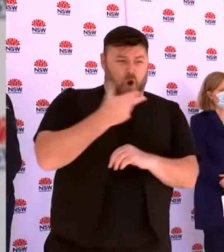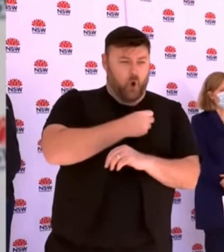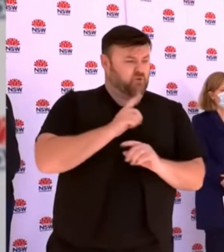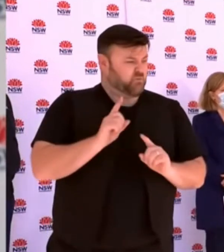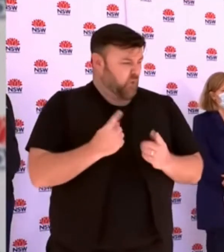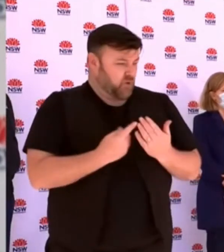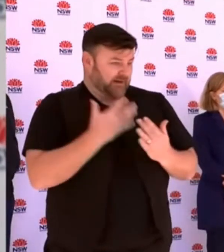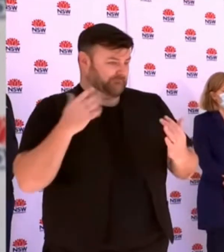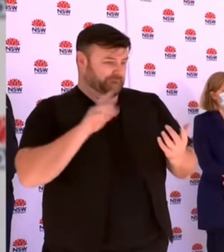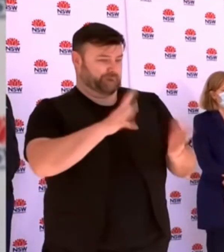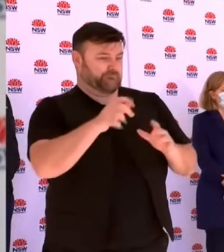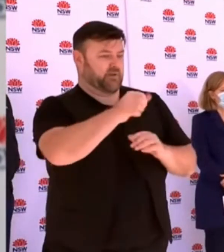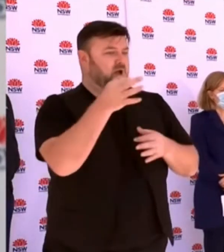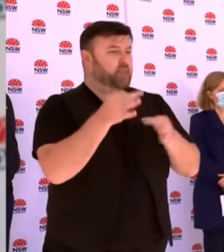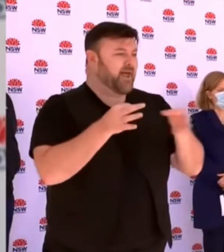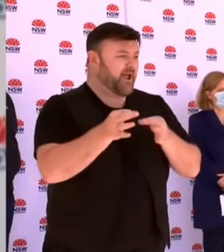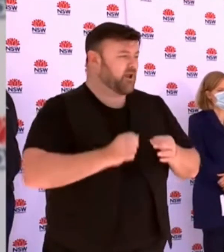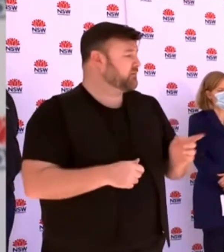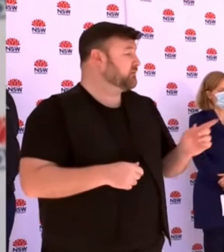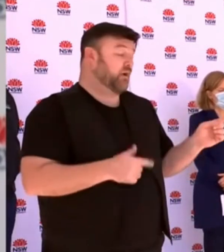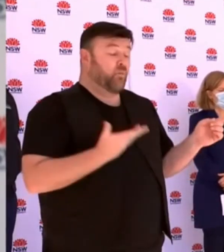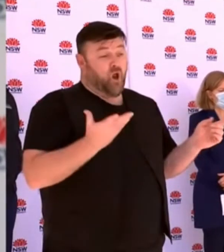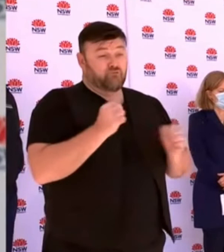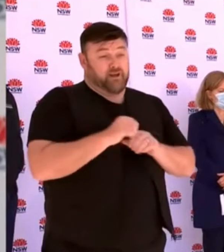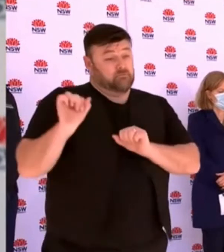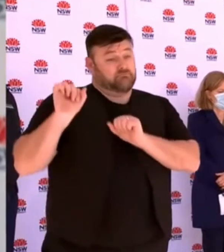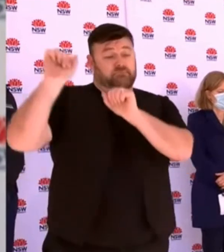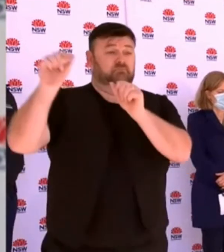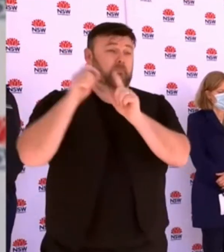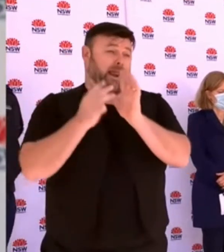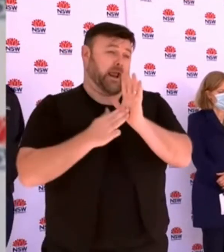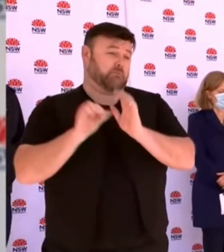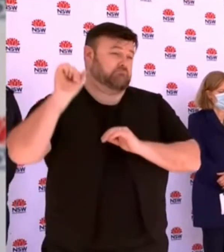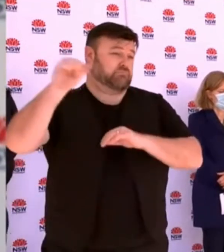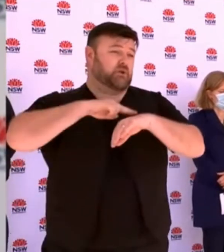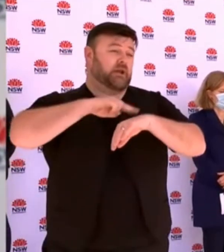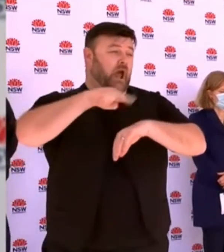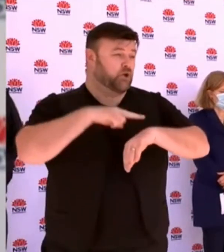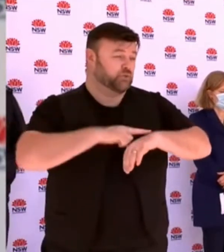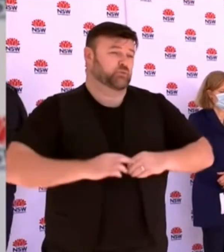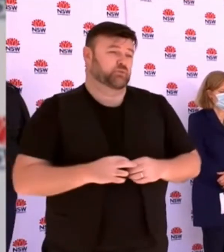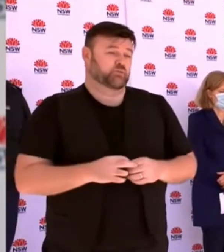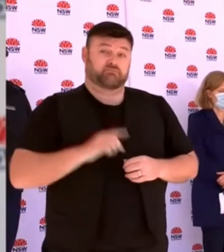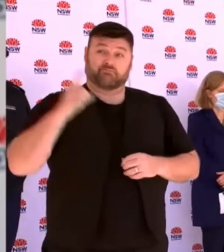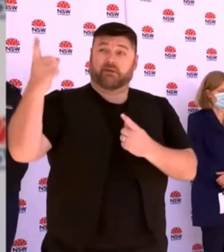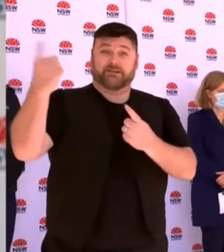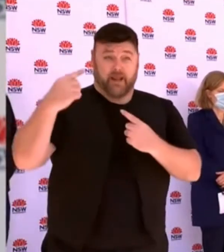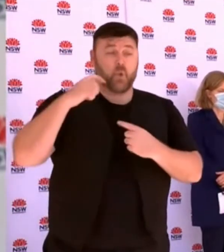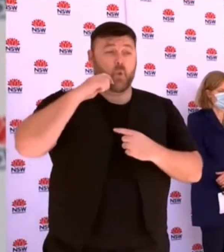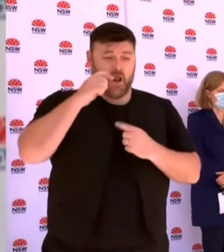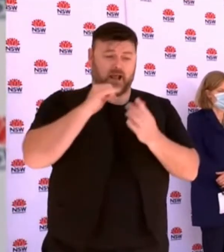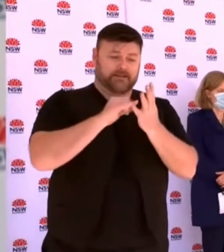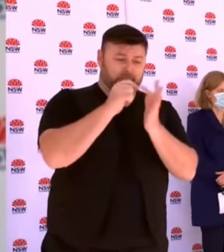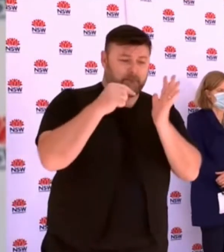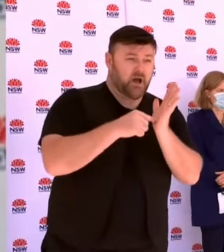so we get a snapshot of what we're likely to receive, and we are being told that in September in particular, September and October, that there will